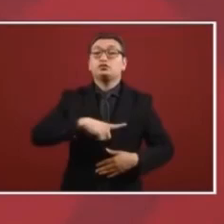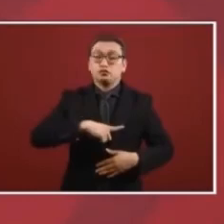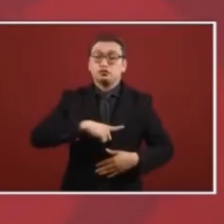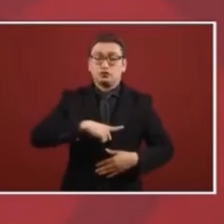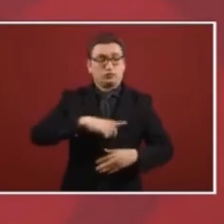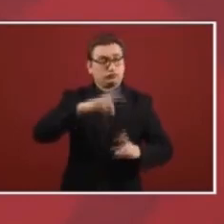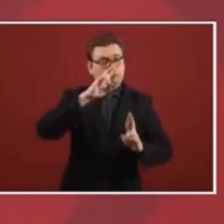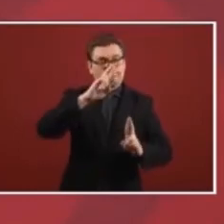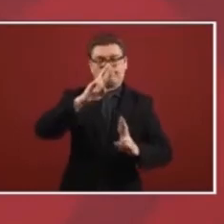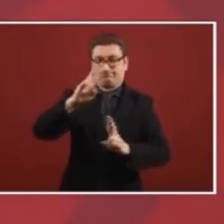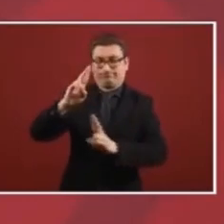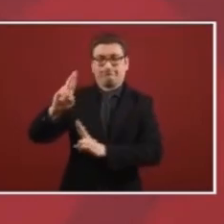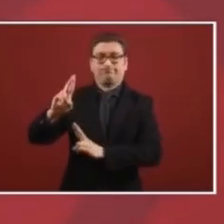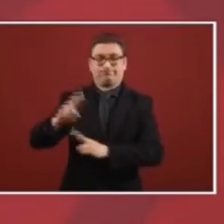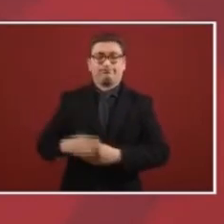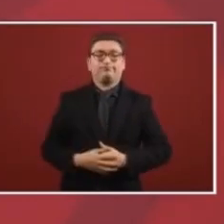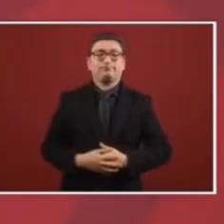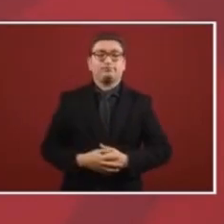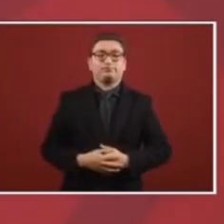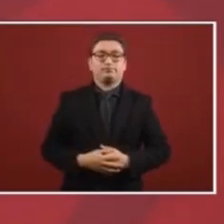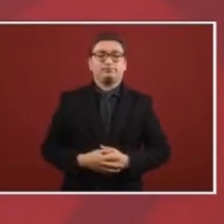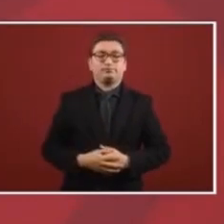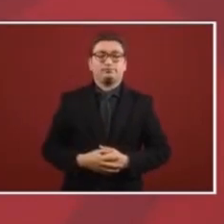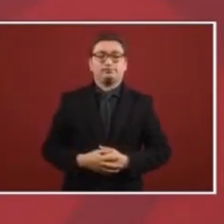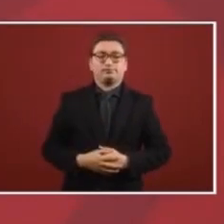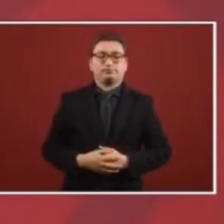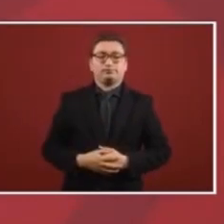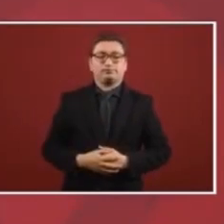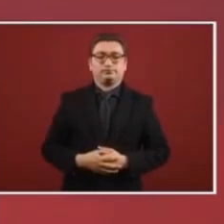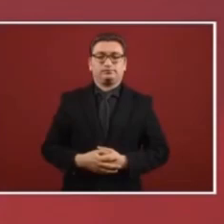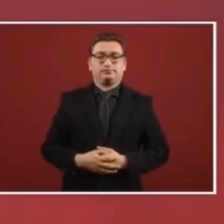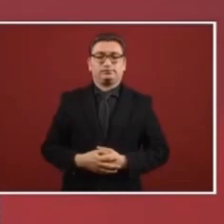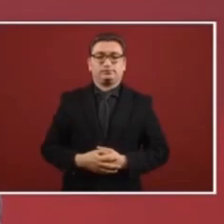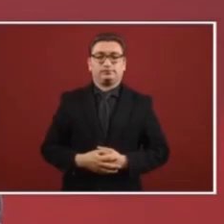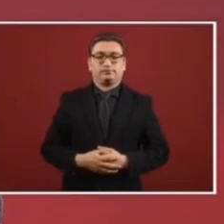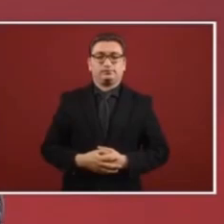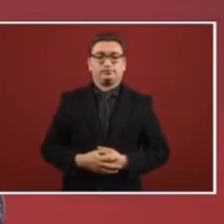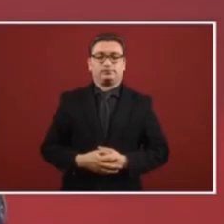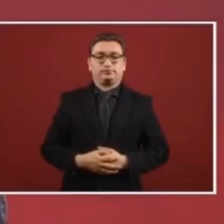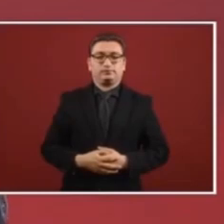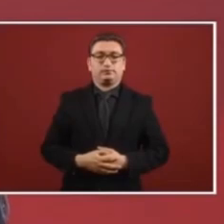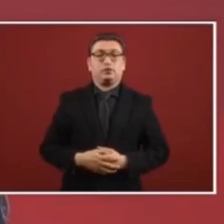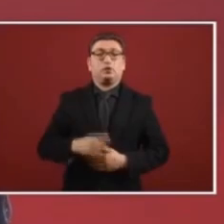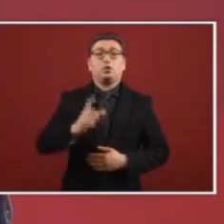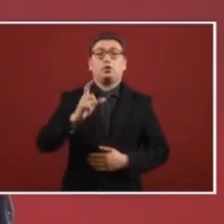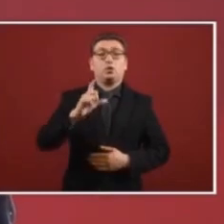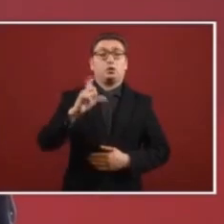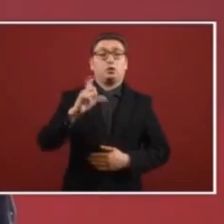todas las recomendaciones